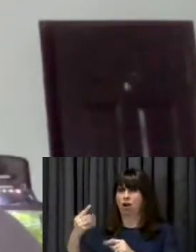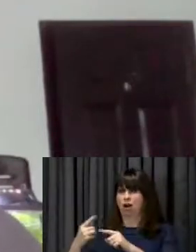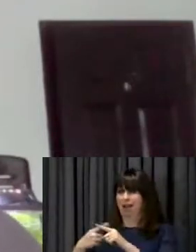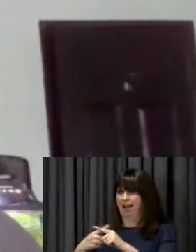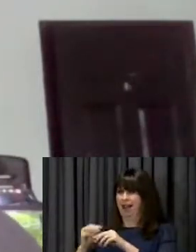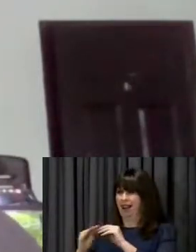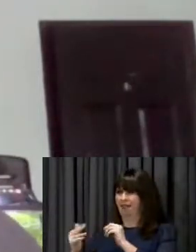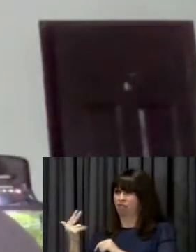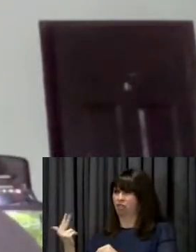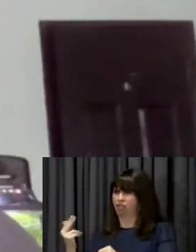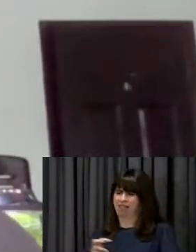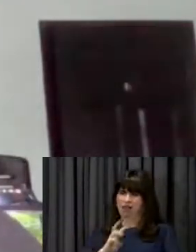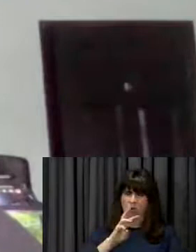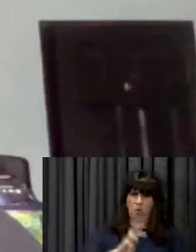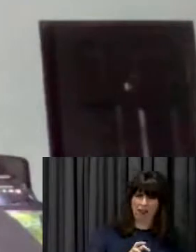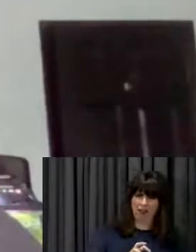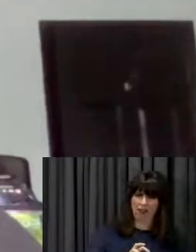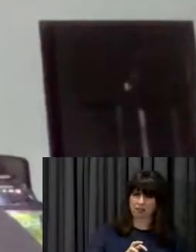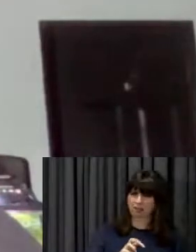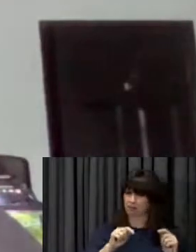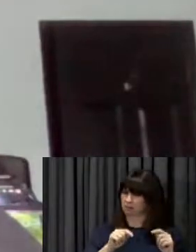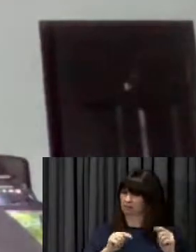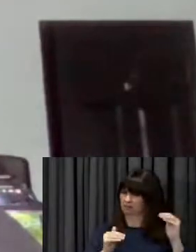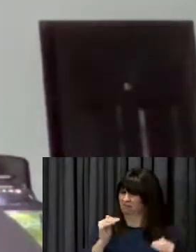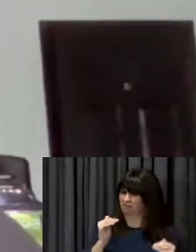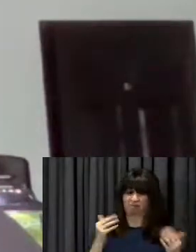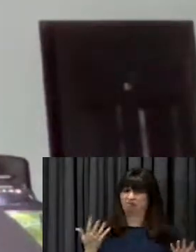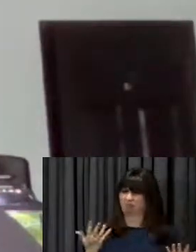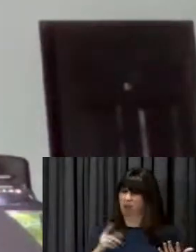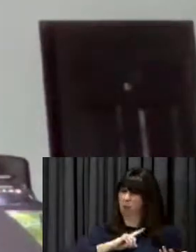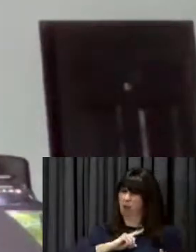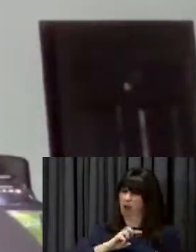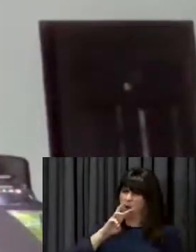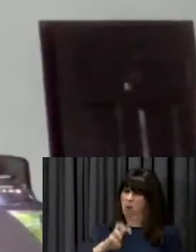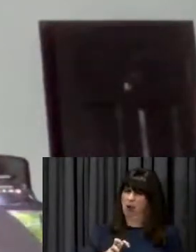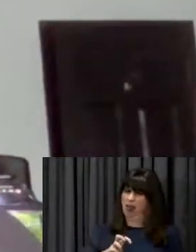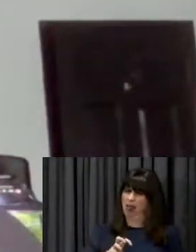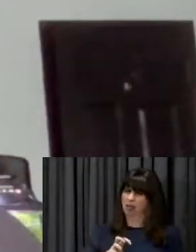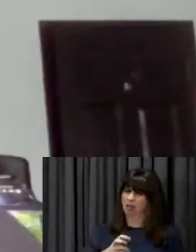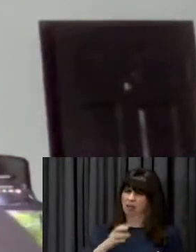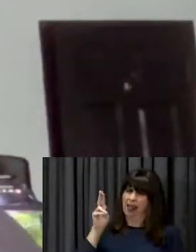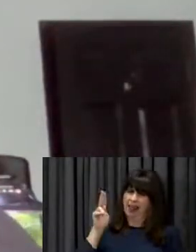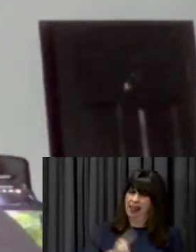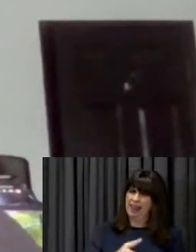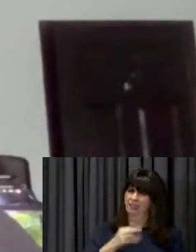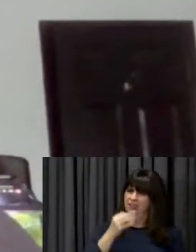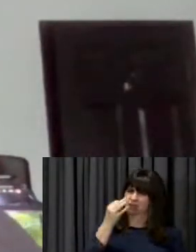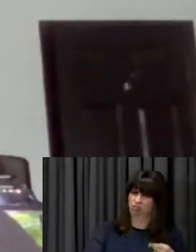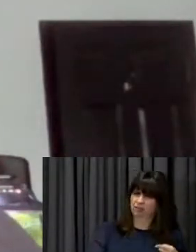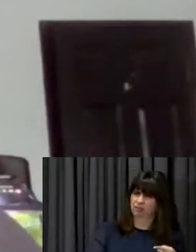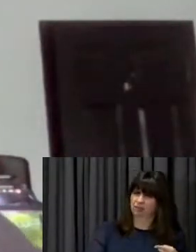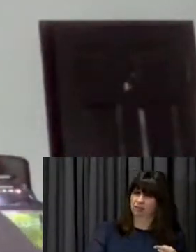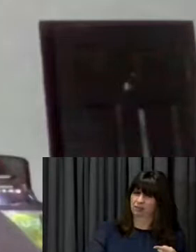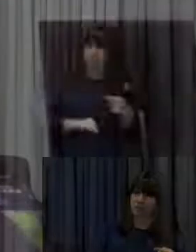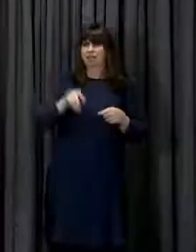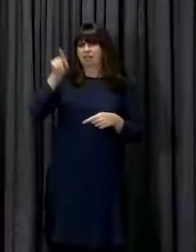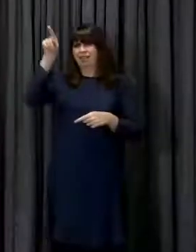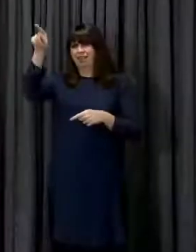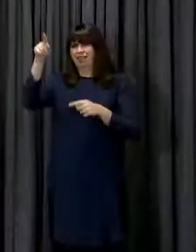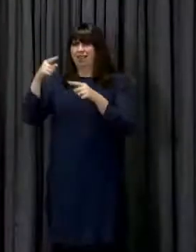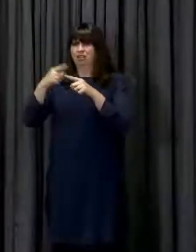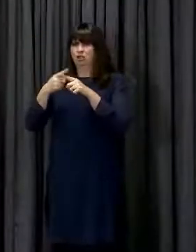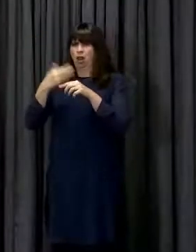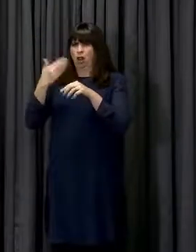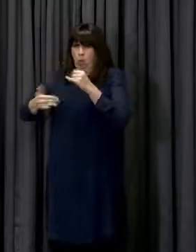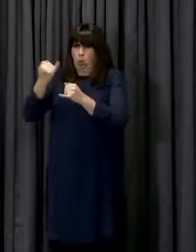3. Can you explain the thinking behind why restrictions in Wales are weaker when the virus is more widespread?